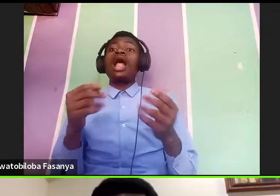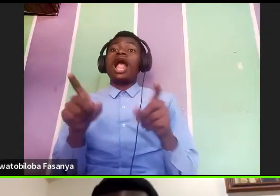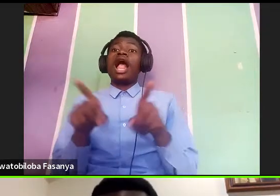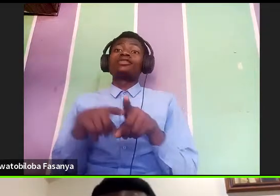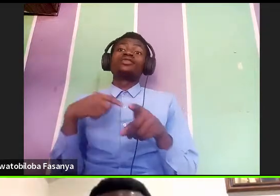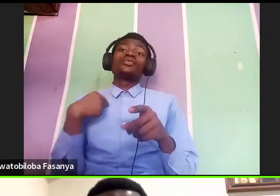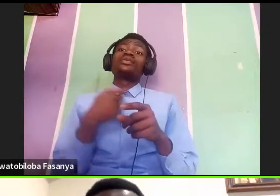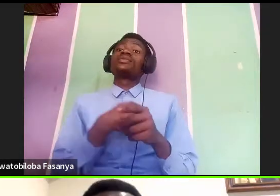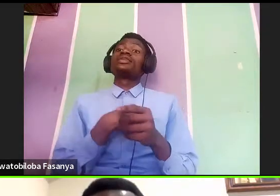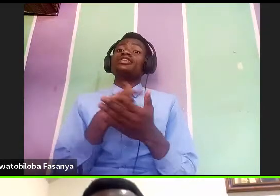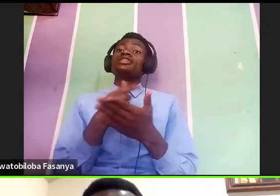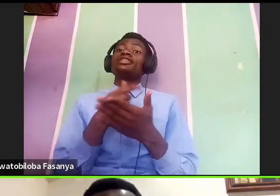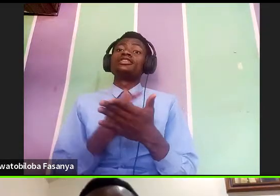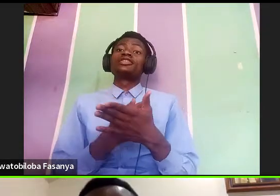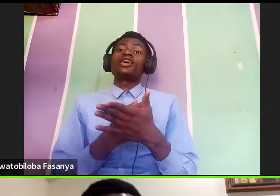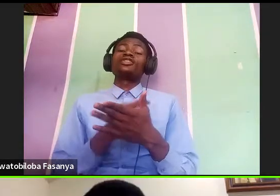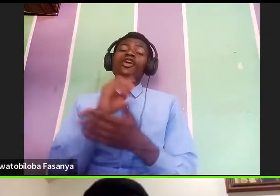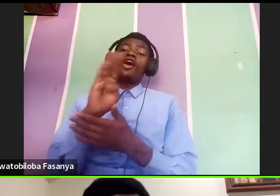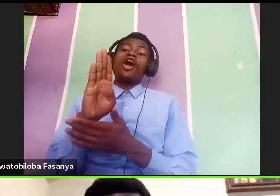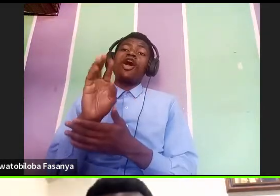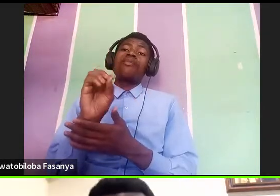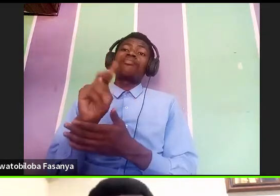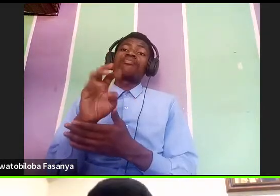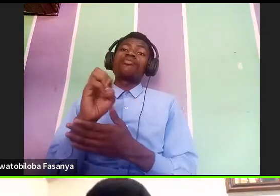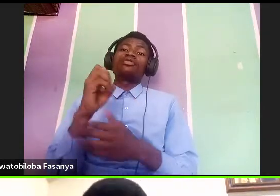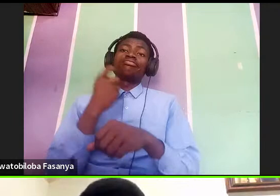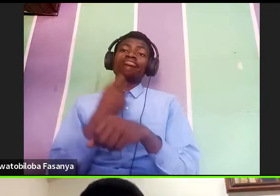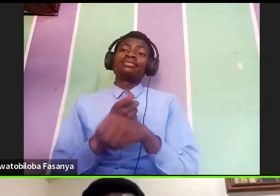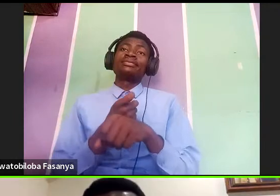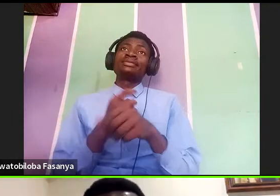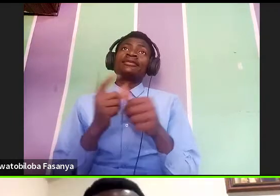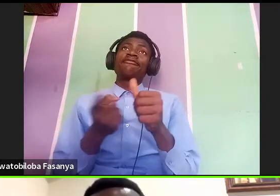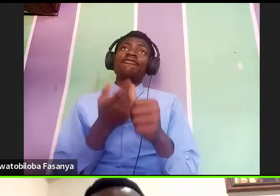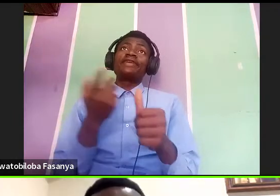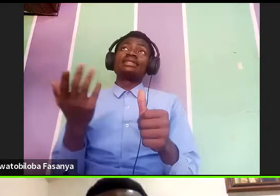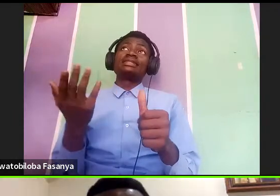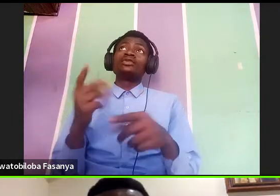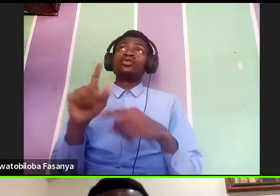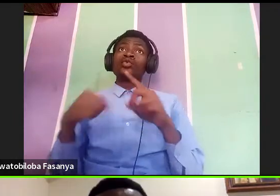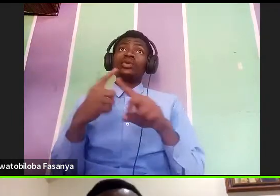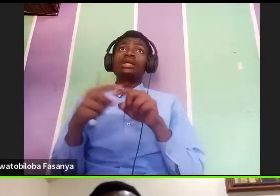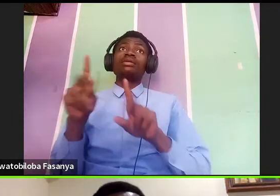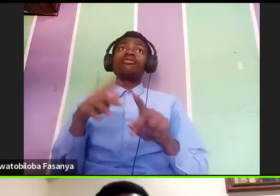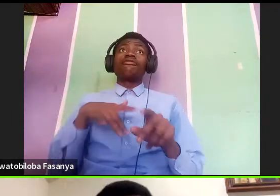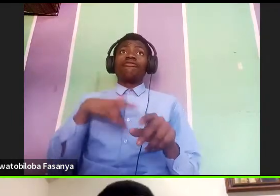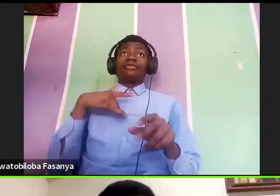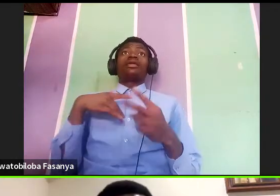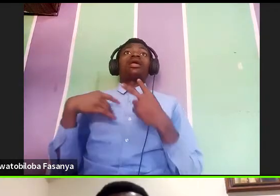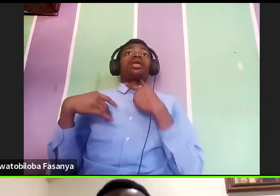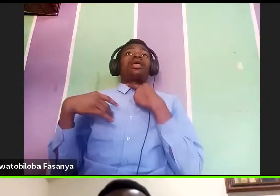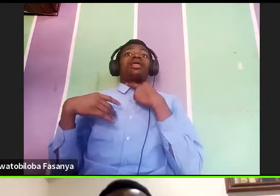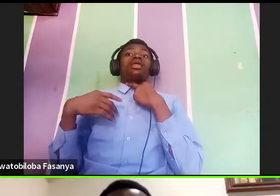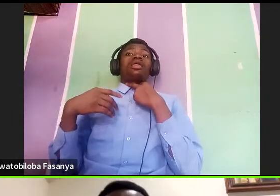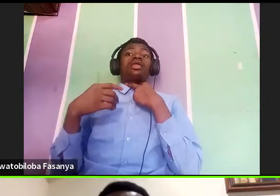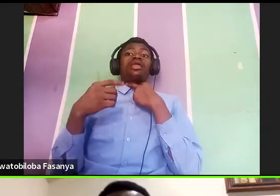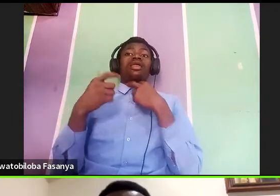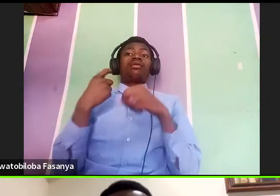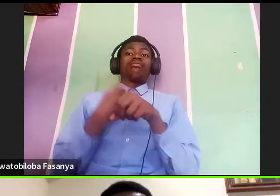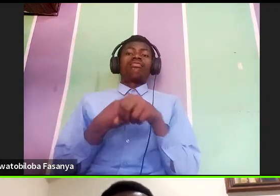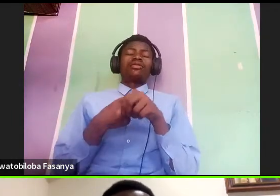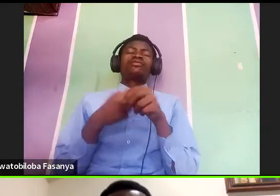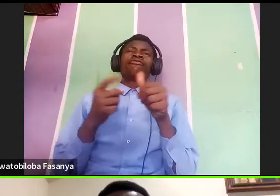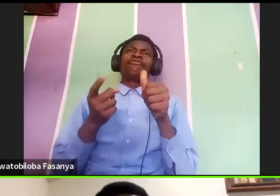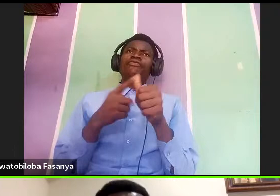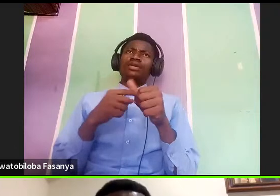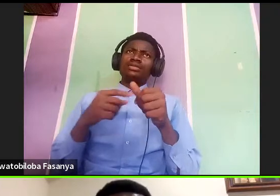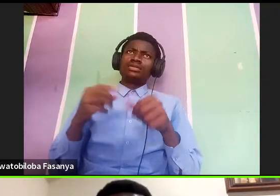the first thing with choking is to encourage people to cough. So that way it forces whatever the obstruction